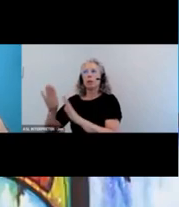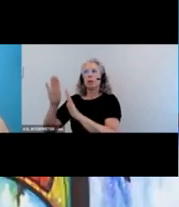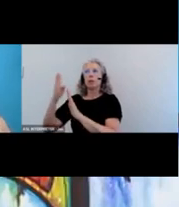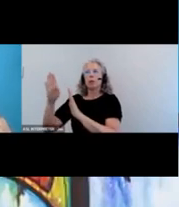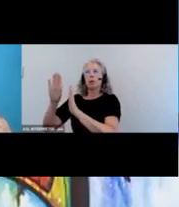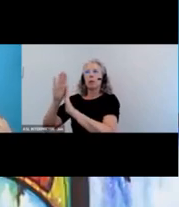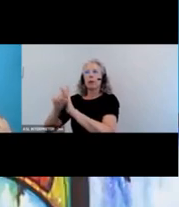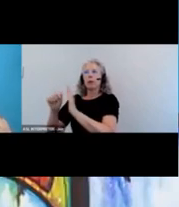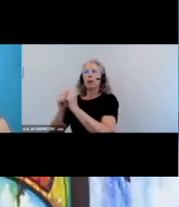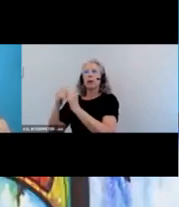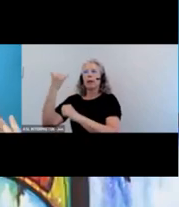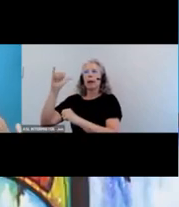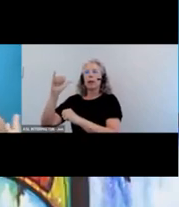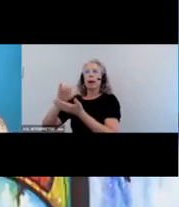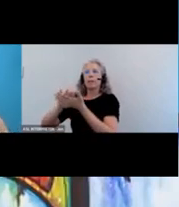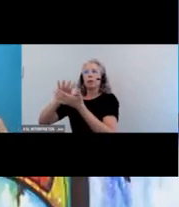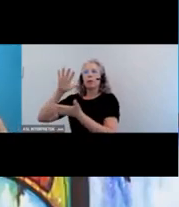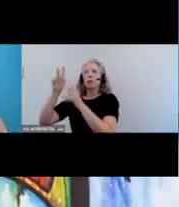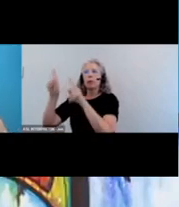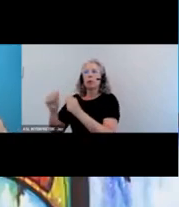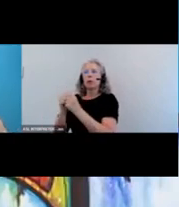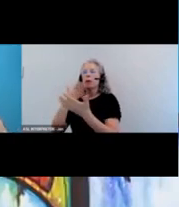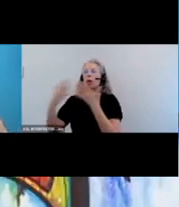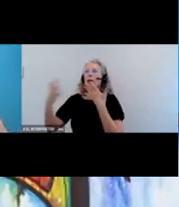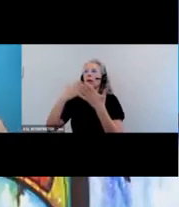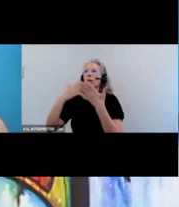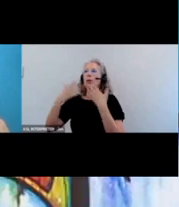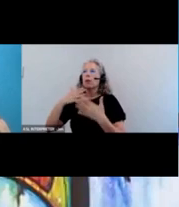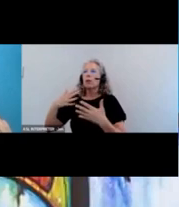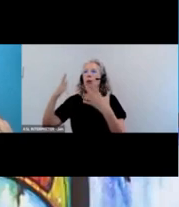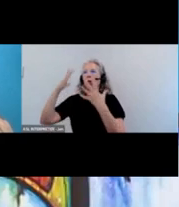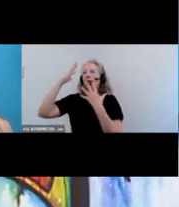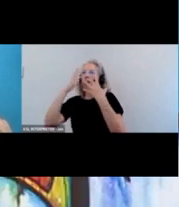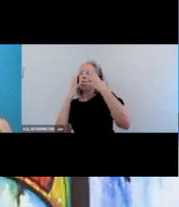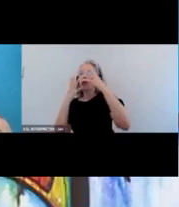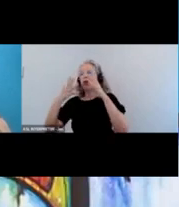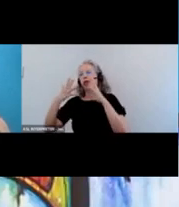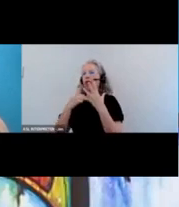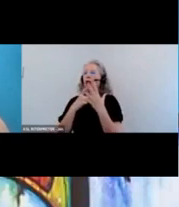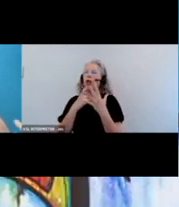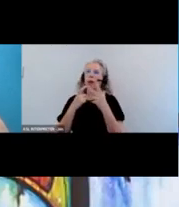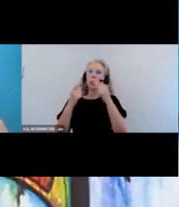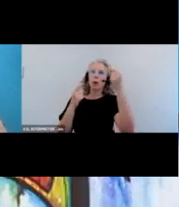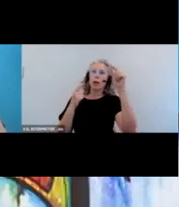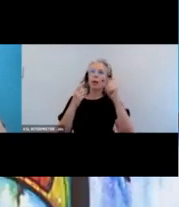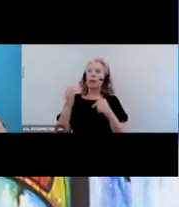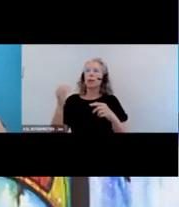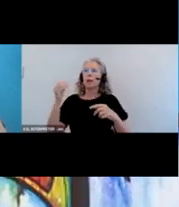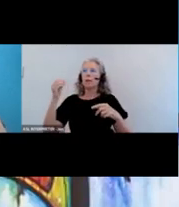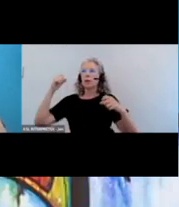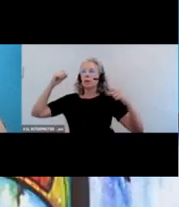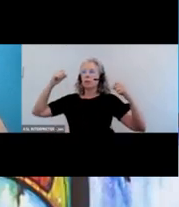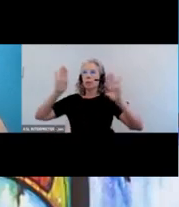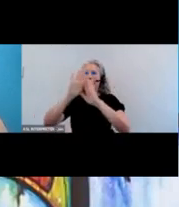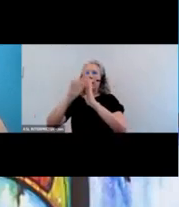with a yellow abstract person with some different colors kind of dripping down their face, green and red, and some drops in the